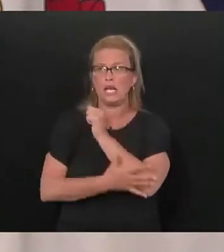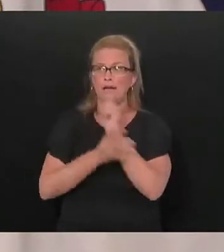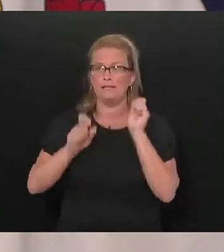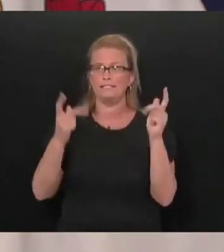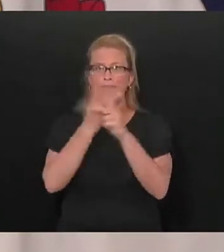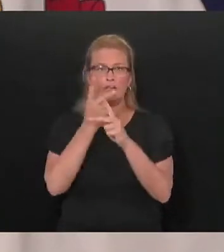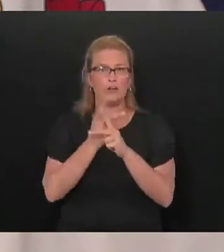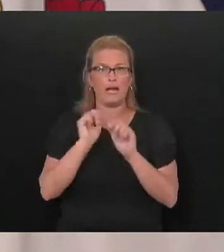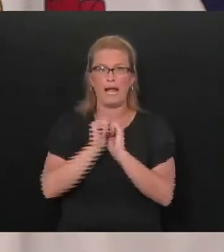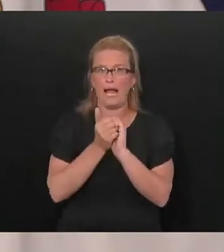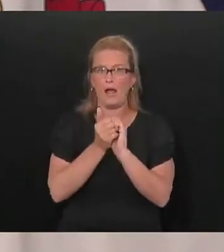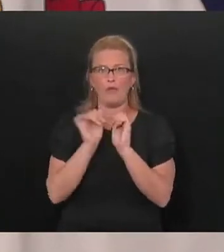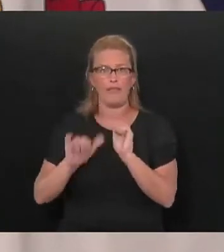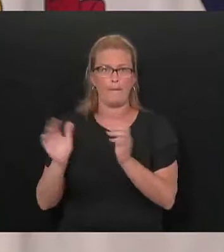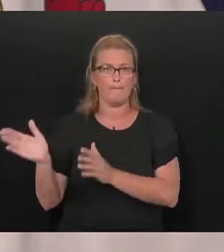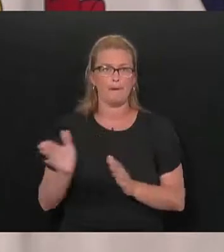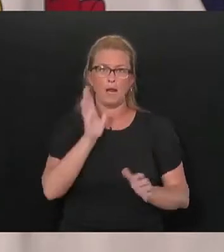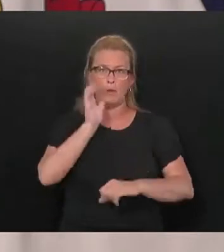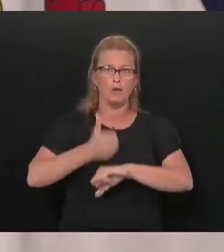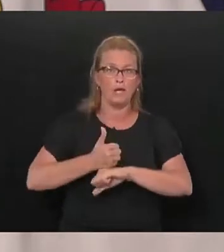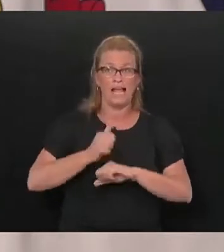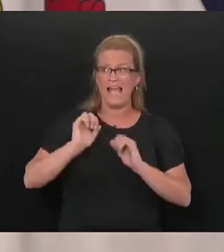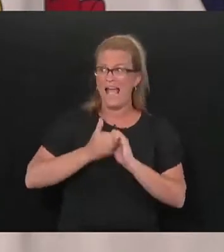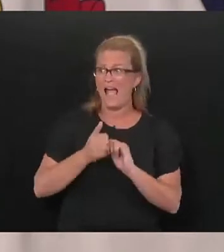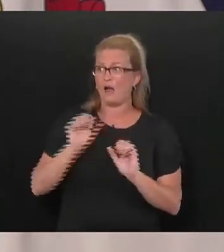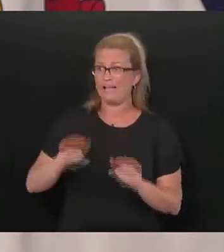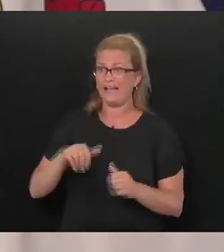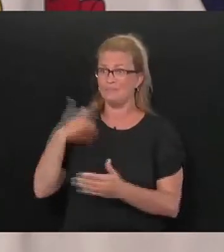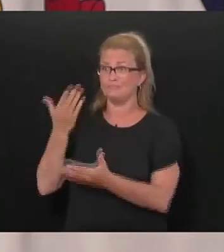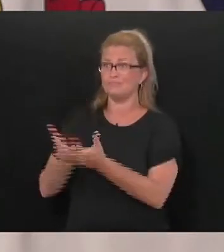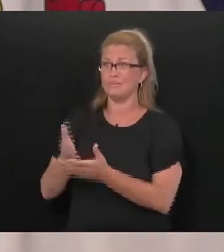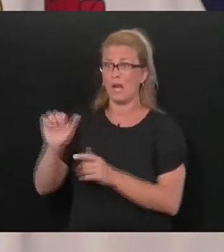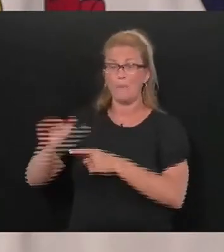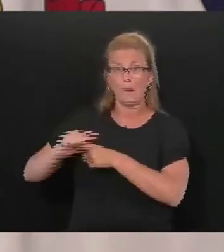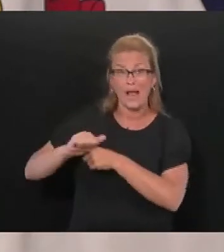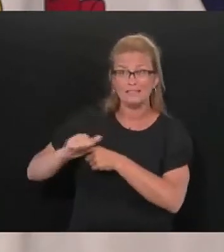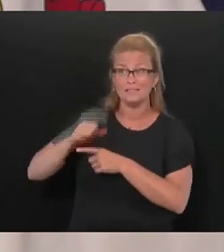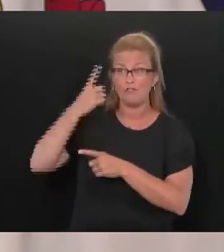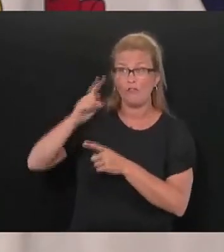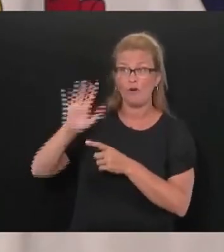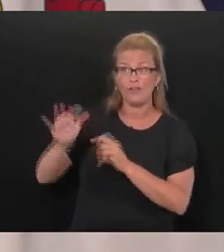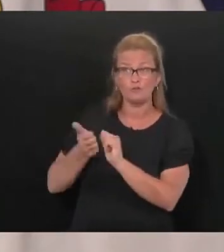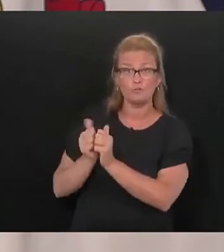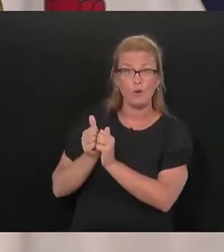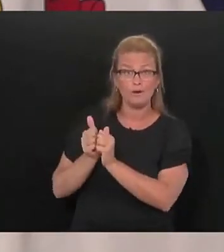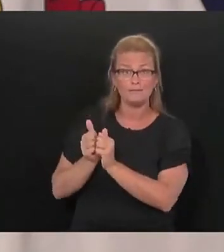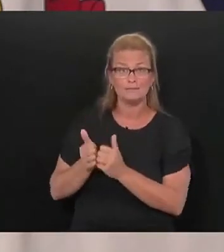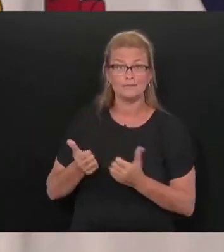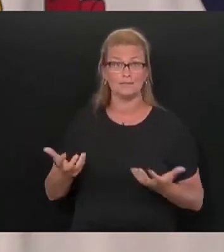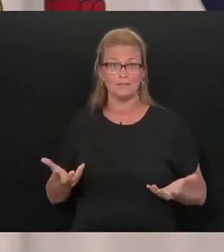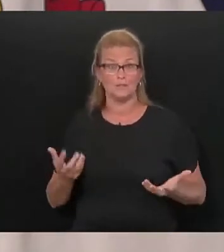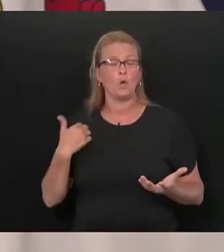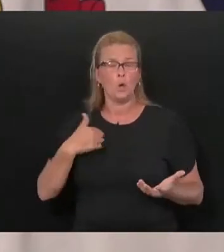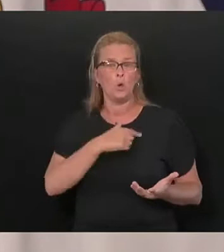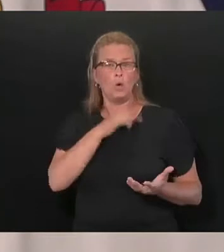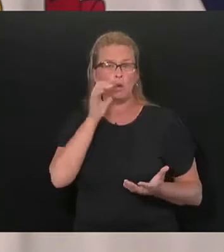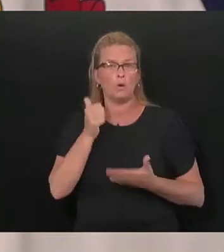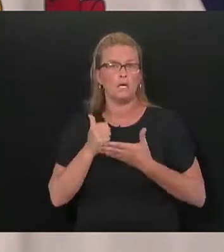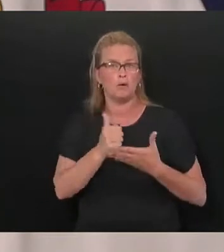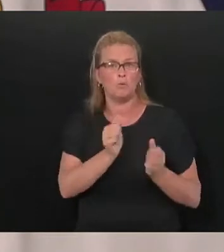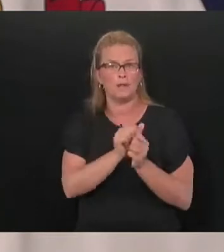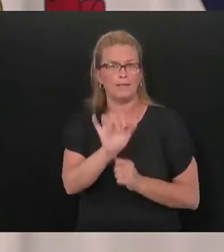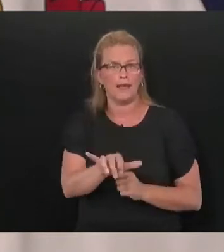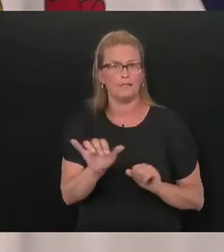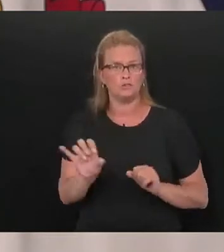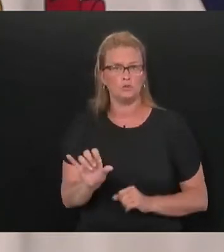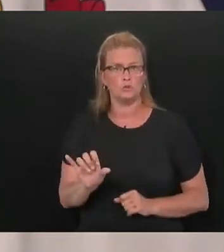kids to practice, from the standpoint if they're going to sports practices or whatever it may be? We're going to do the same thing.